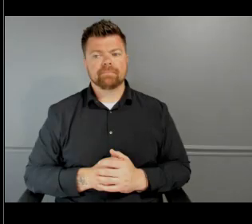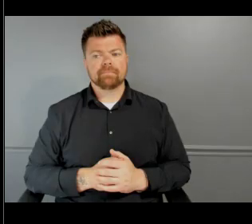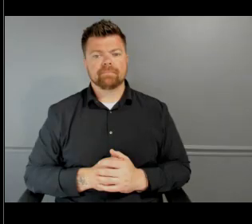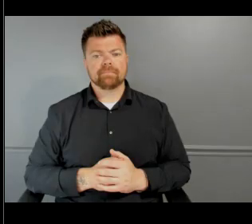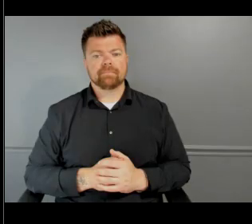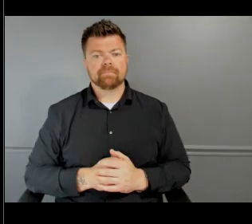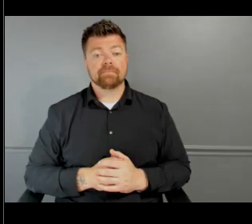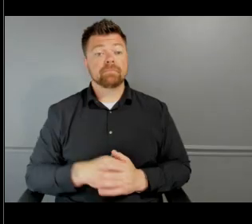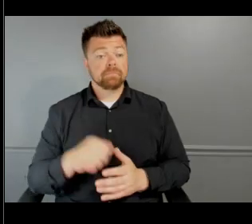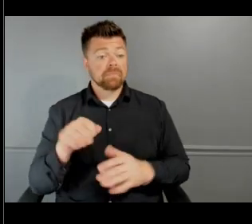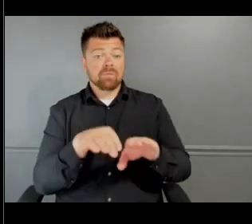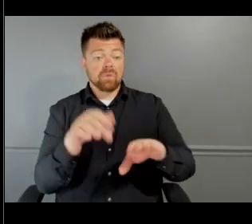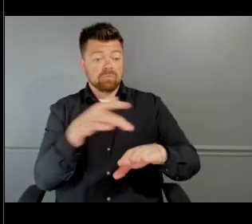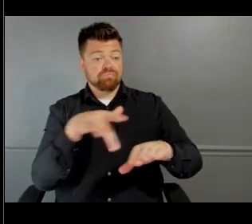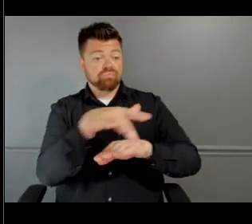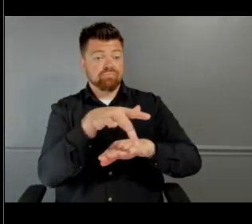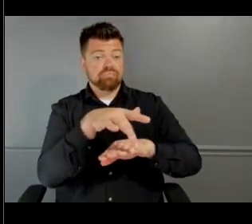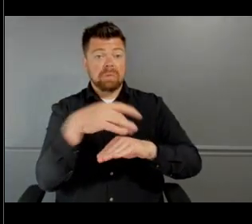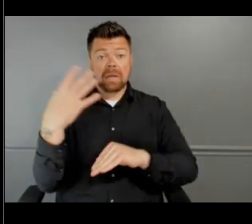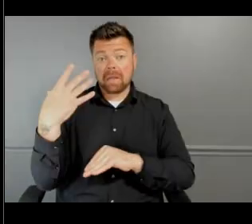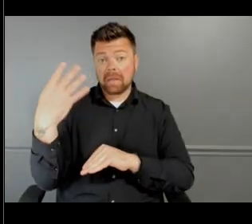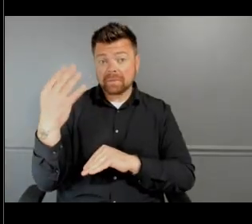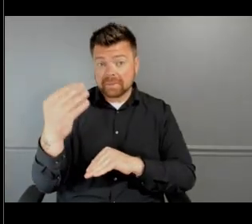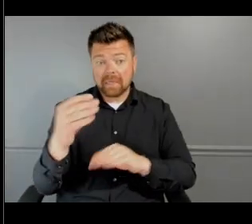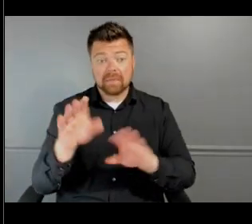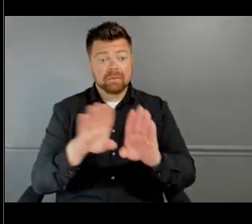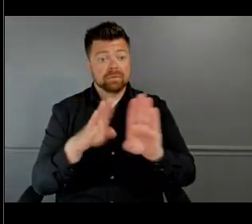Clear floor space outside the swing of the door.